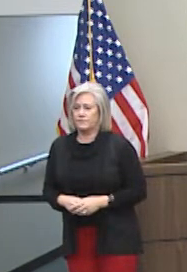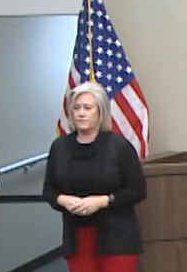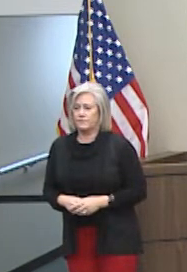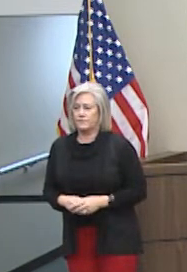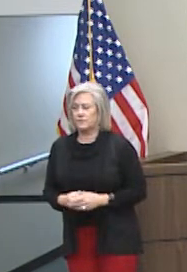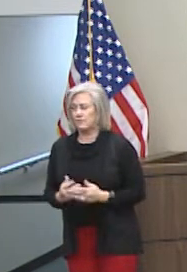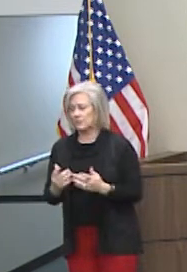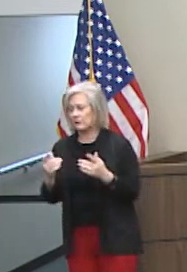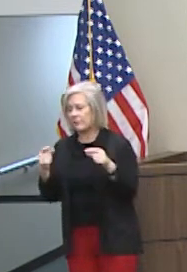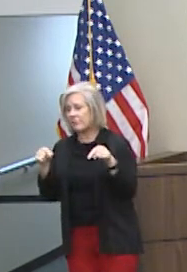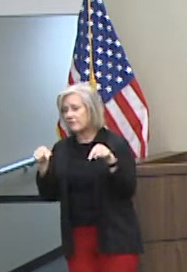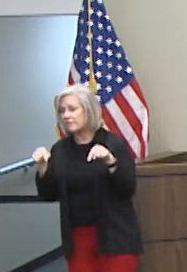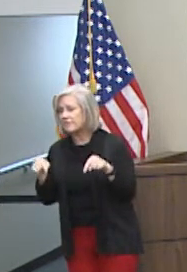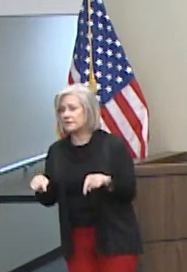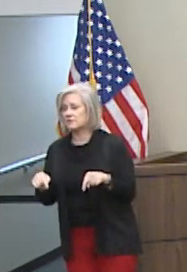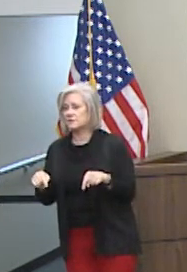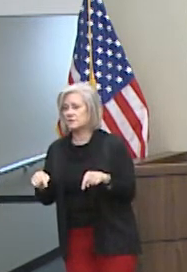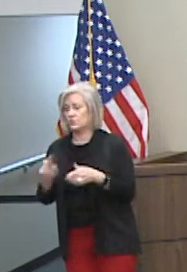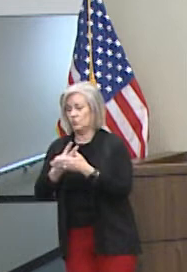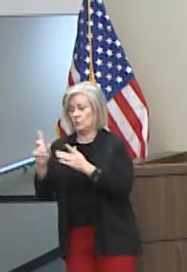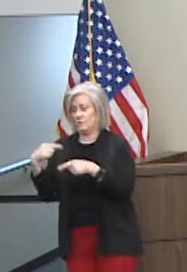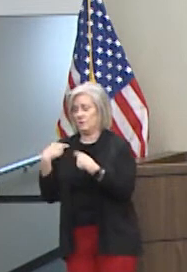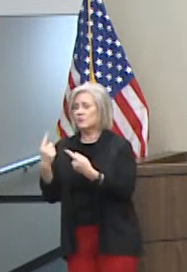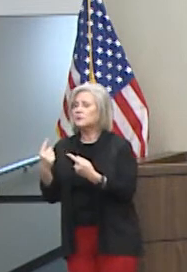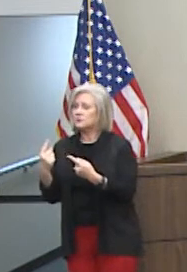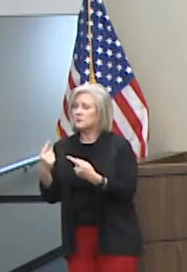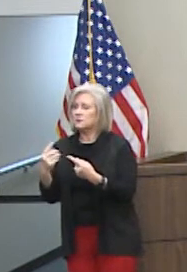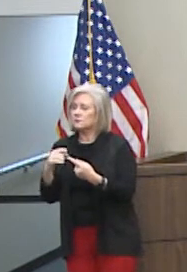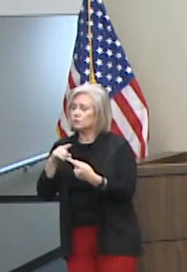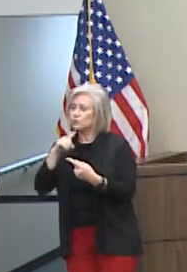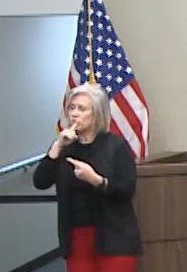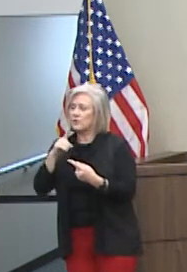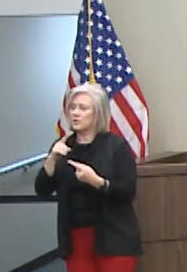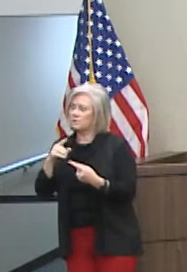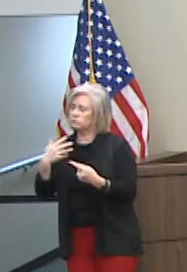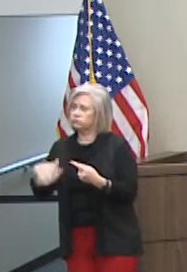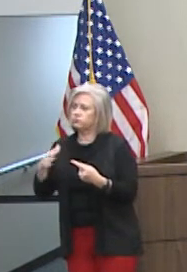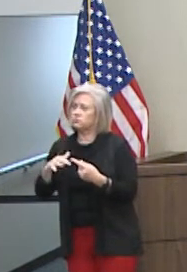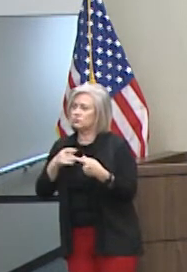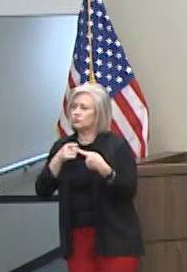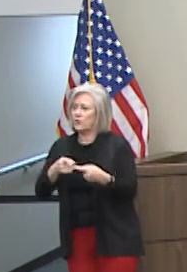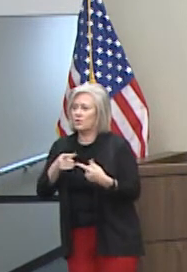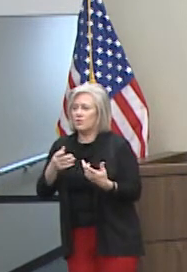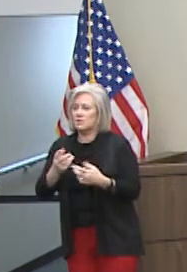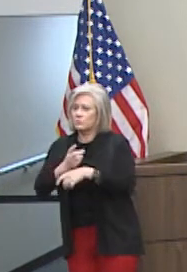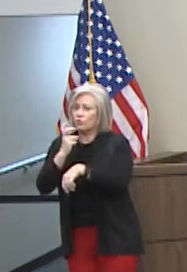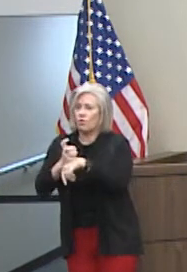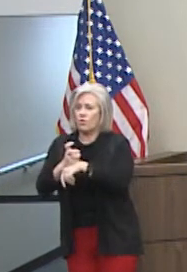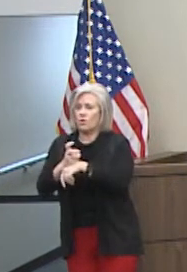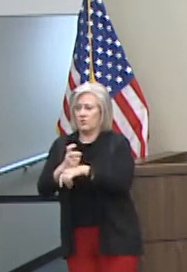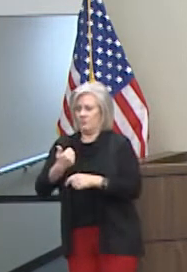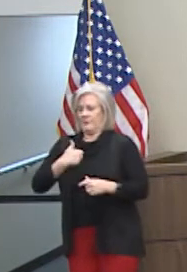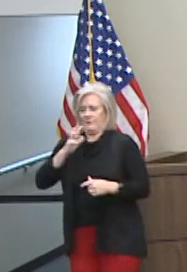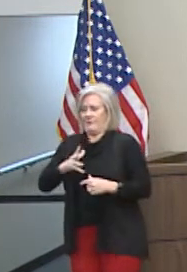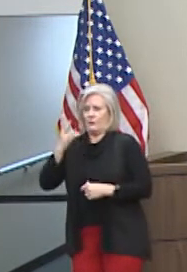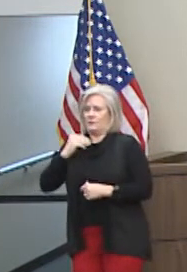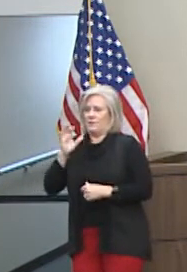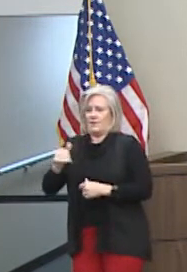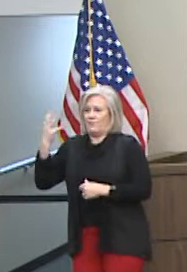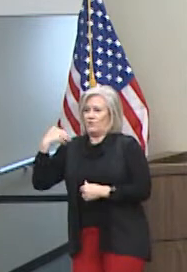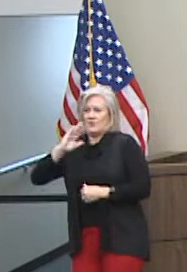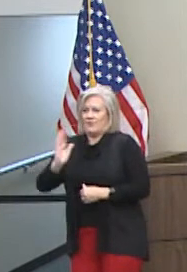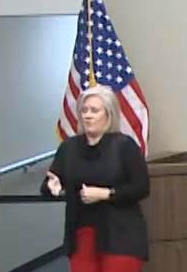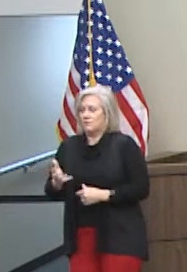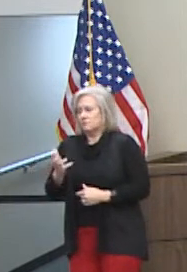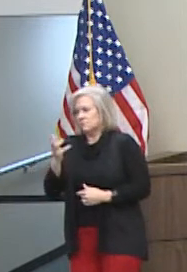This has been a difficult 2 weeks. It has been unlike anything I have ever experienced. And I